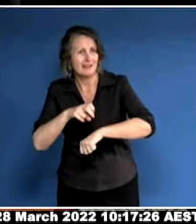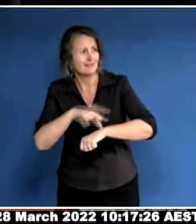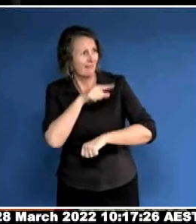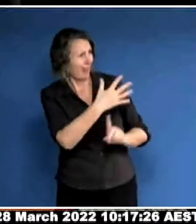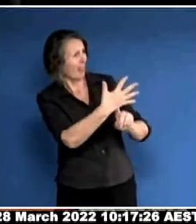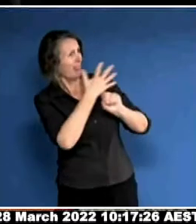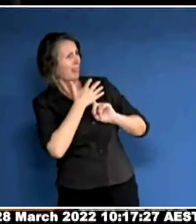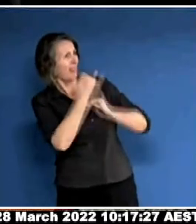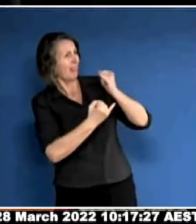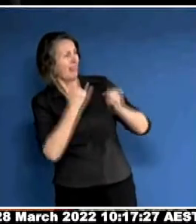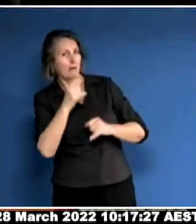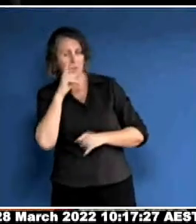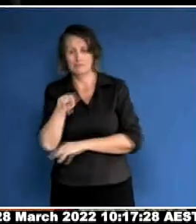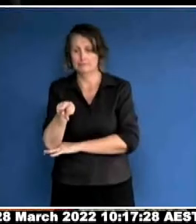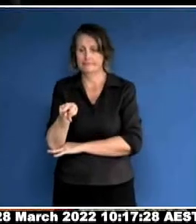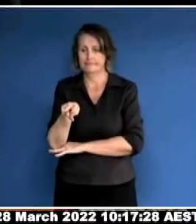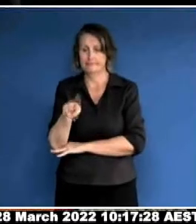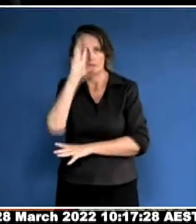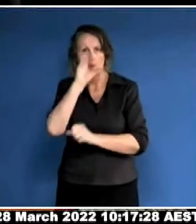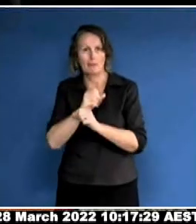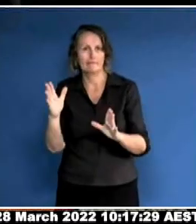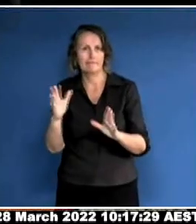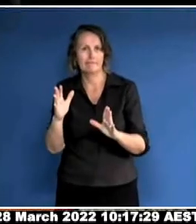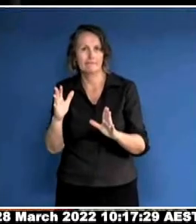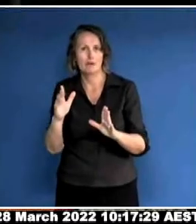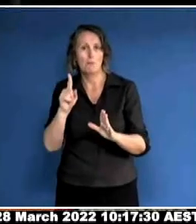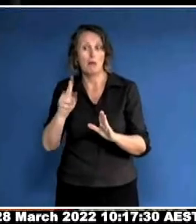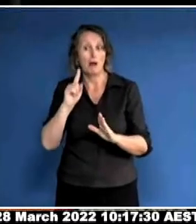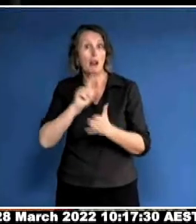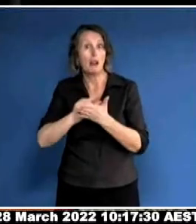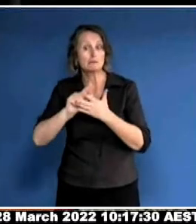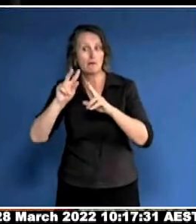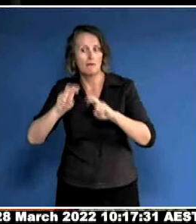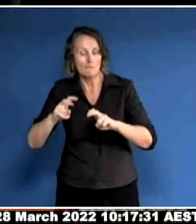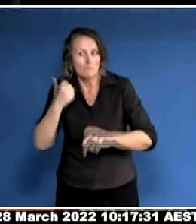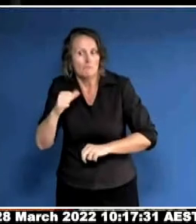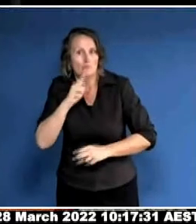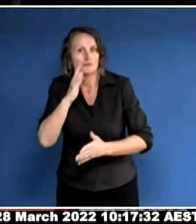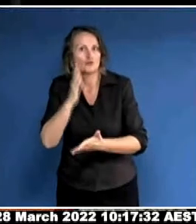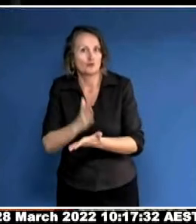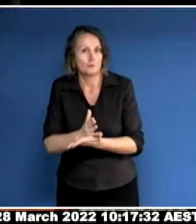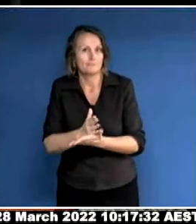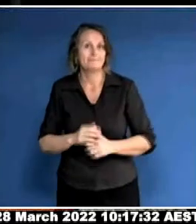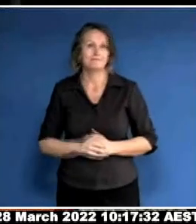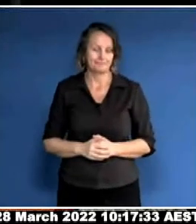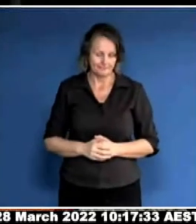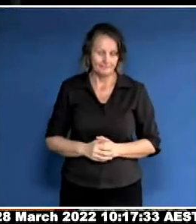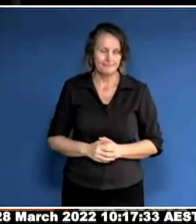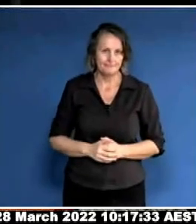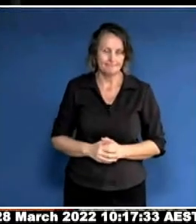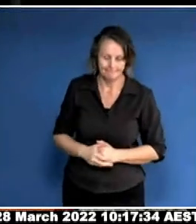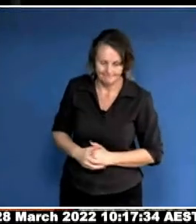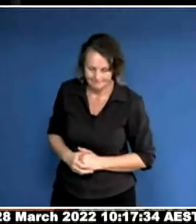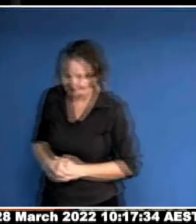implausible, but actually, on proper and further investigation, found to be genuine. The research from the